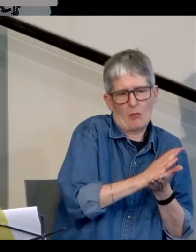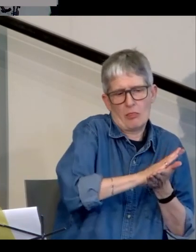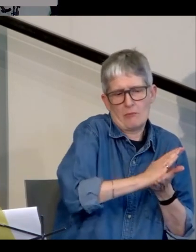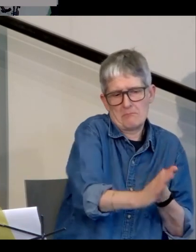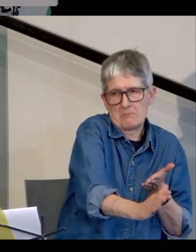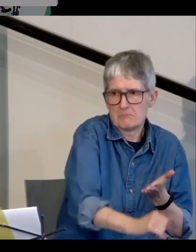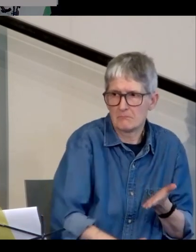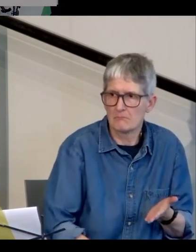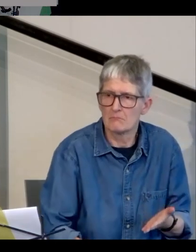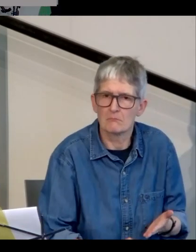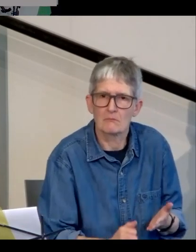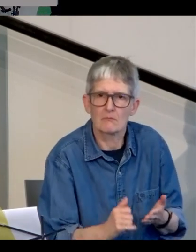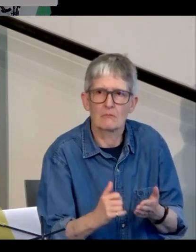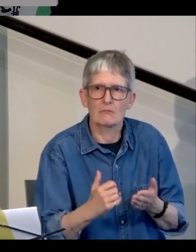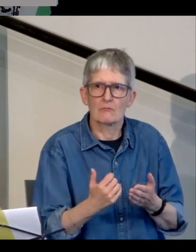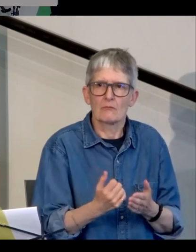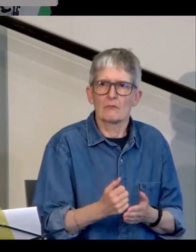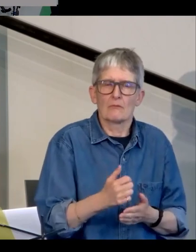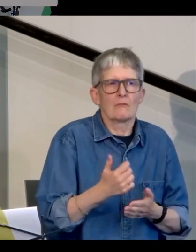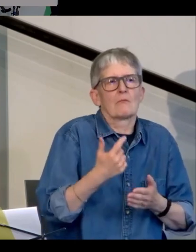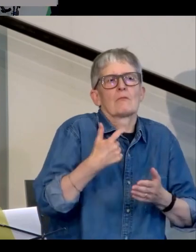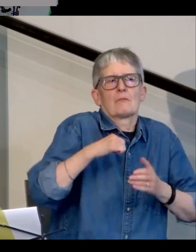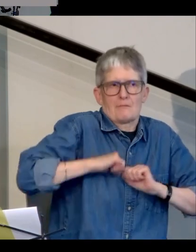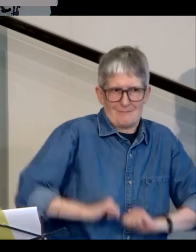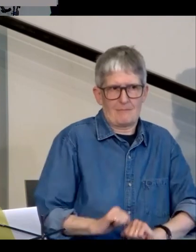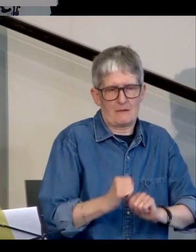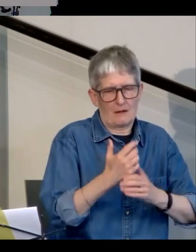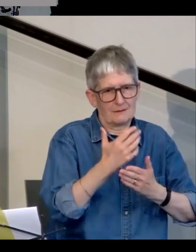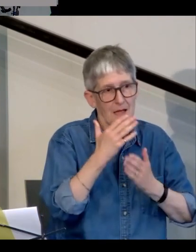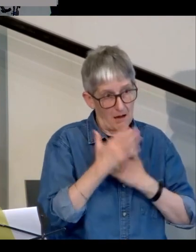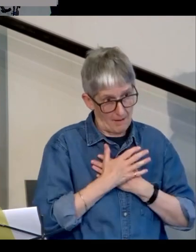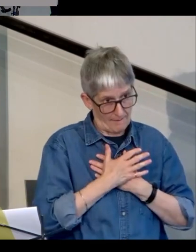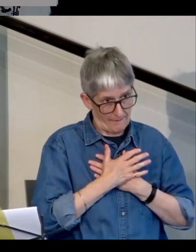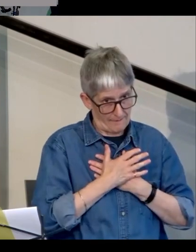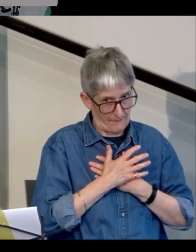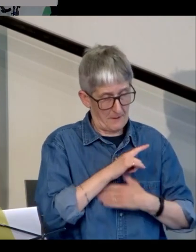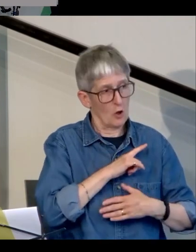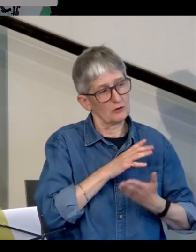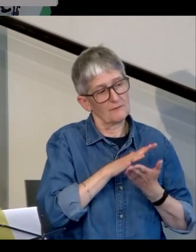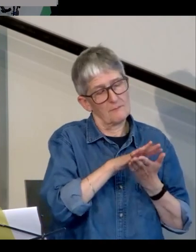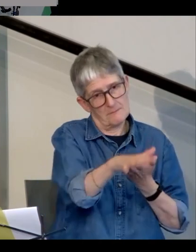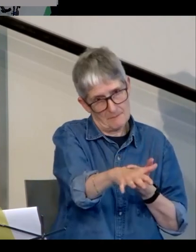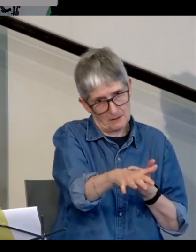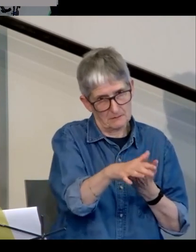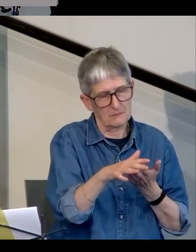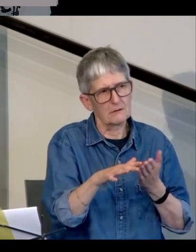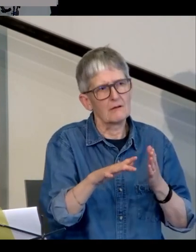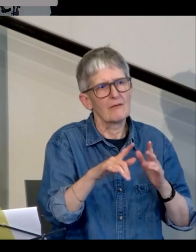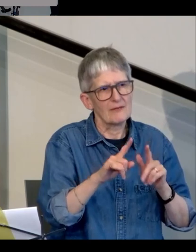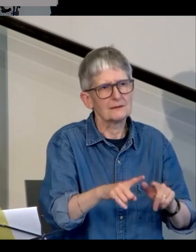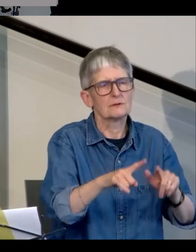It's all drowned in his love for us because of his blood shed for us, the ultimate